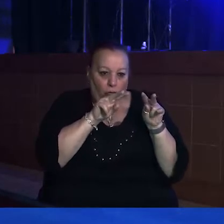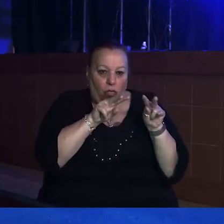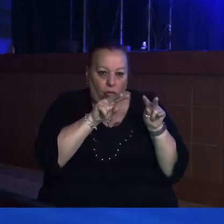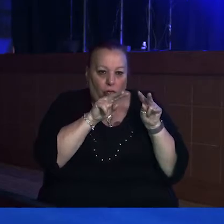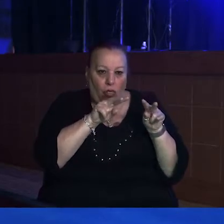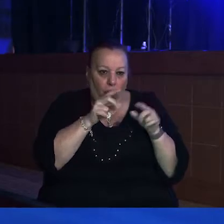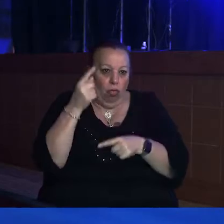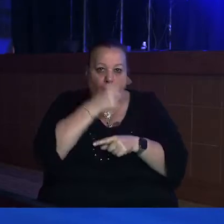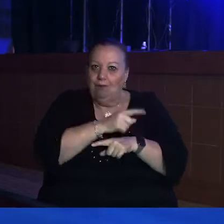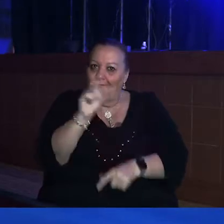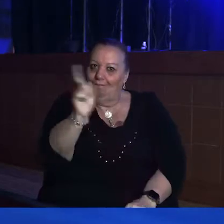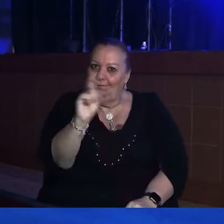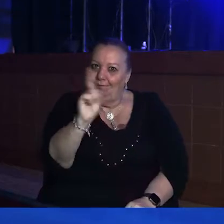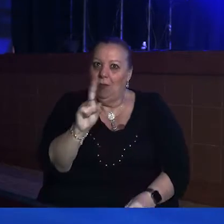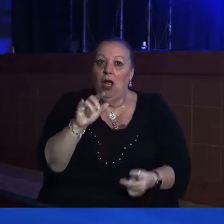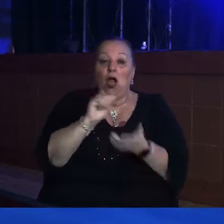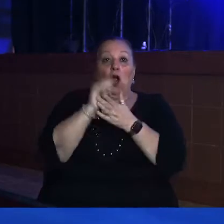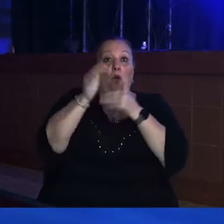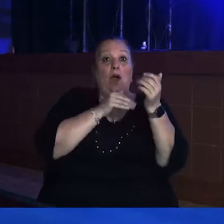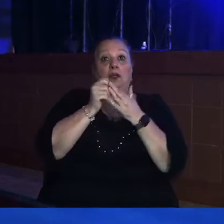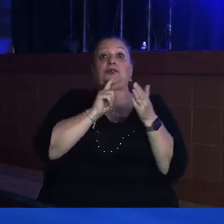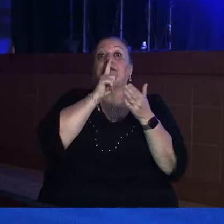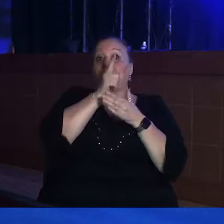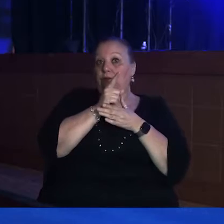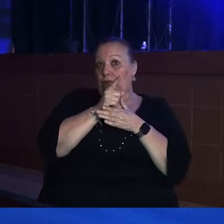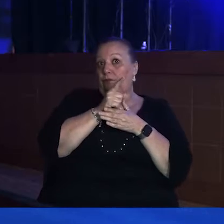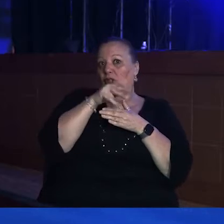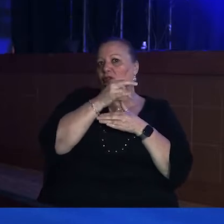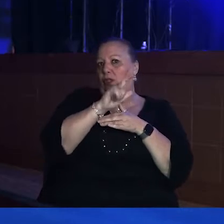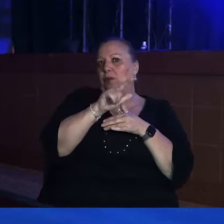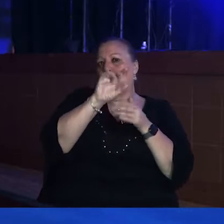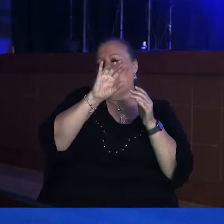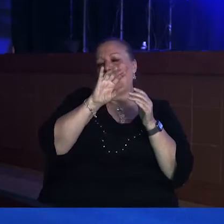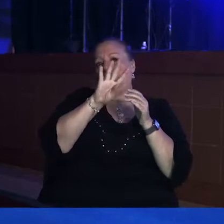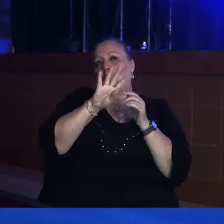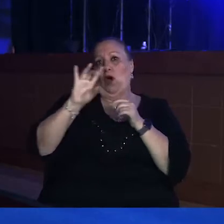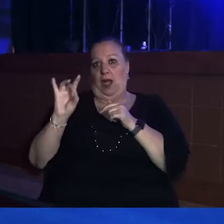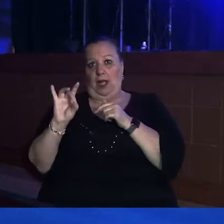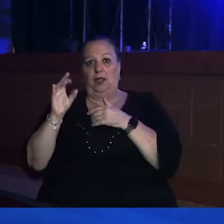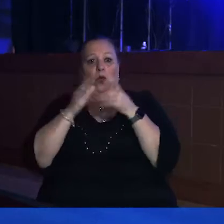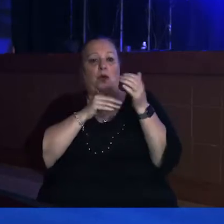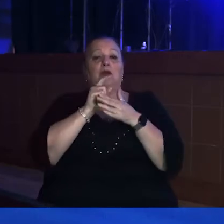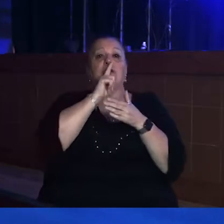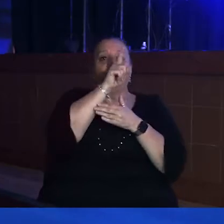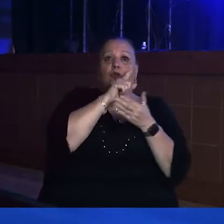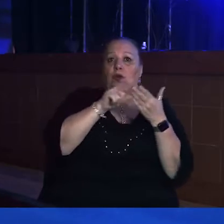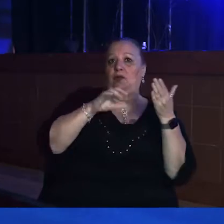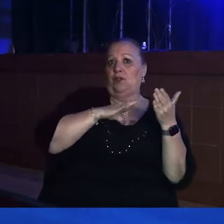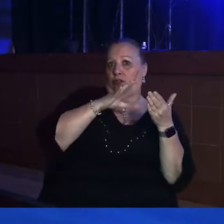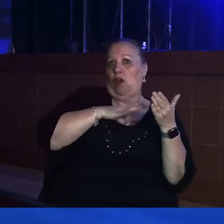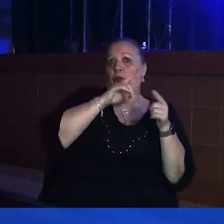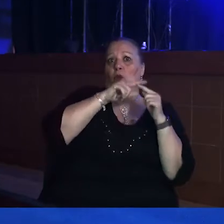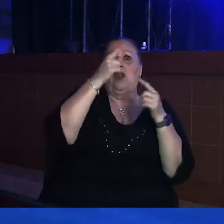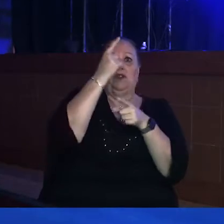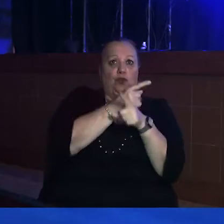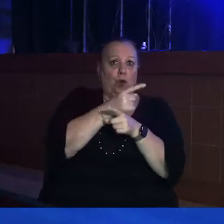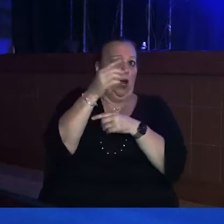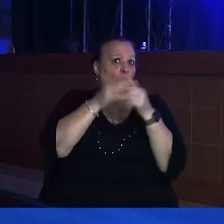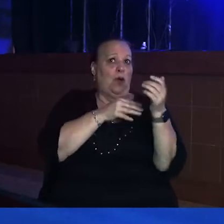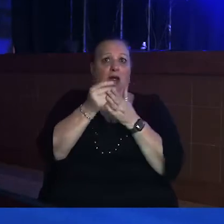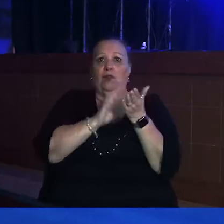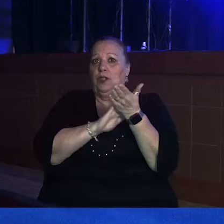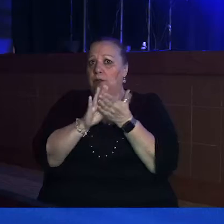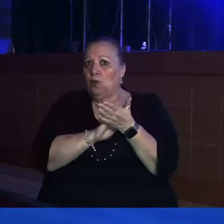says, "Whatever is true, whatever is noble, whatever is right, whatever is pure, whatever is